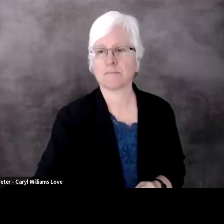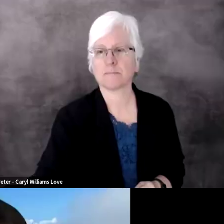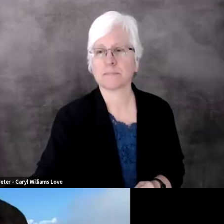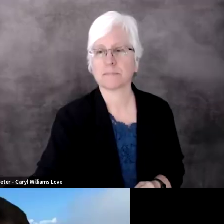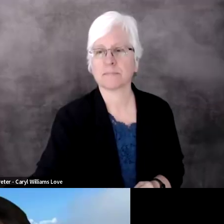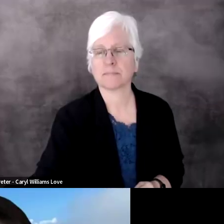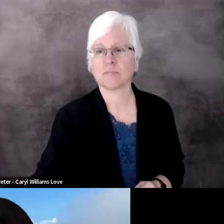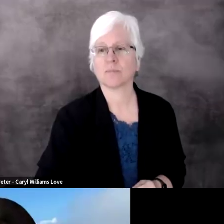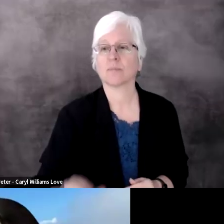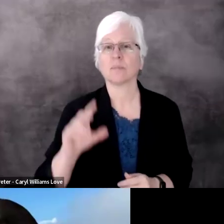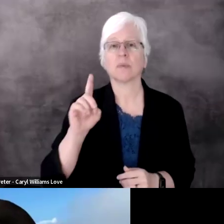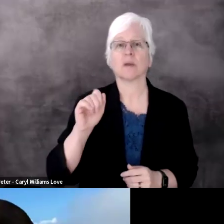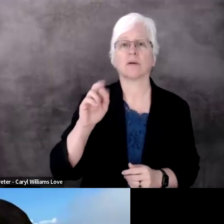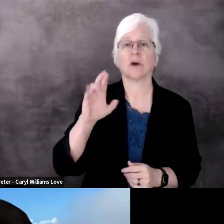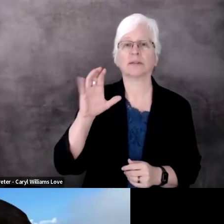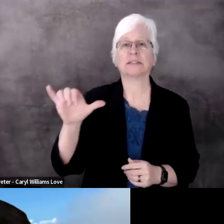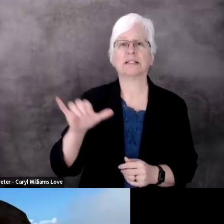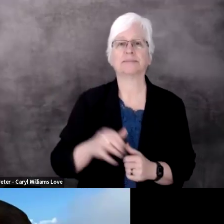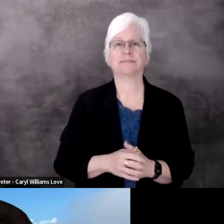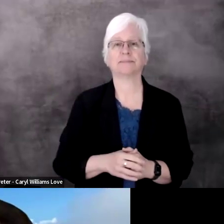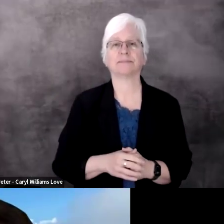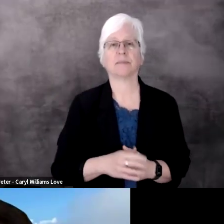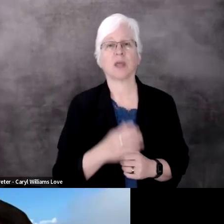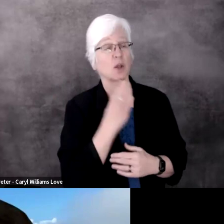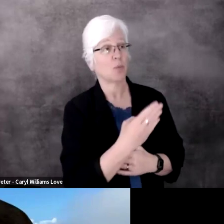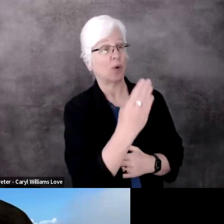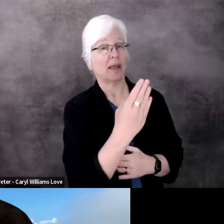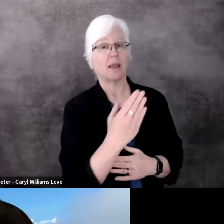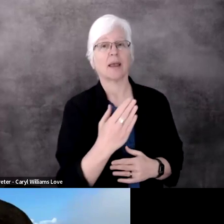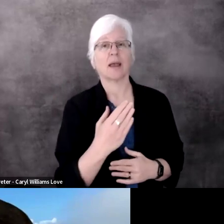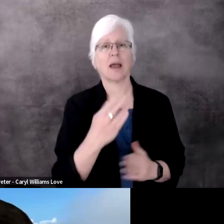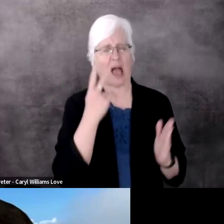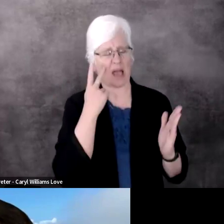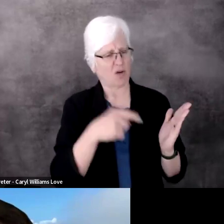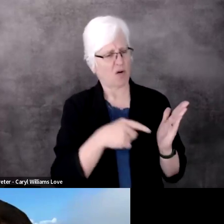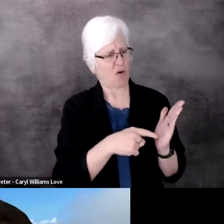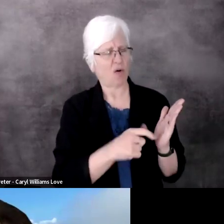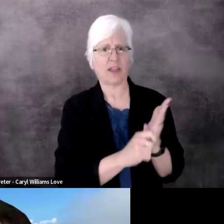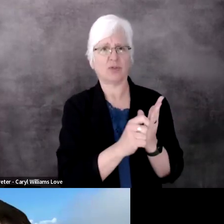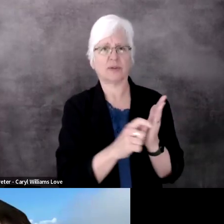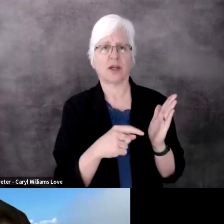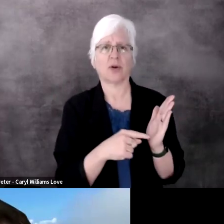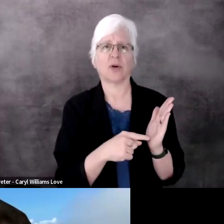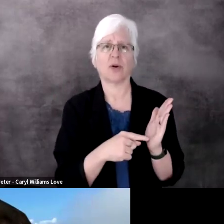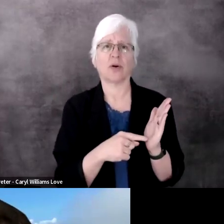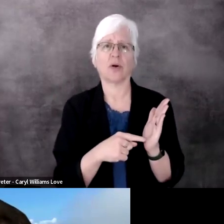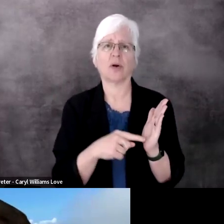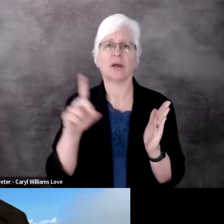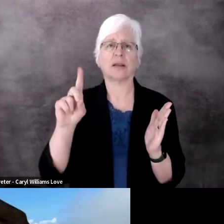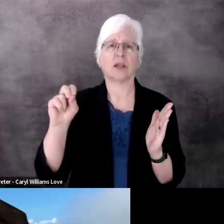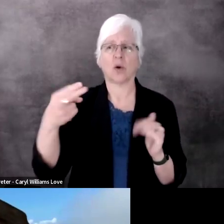Good morning. I do have a question regarding, I saw in the newsletter the